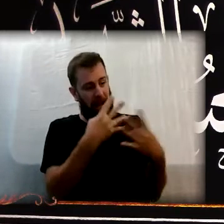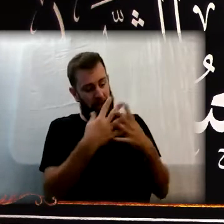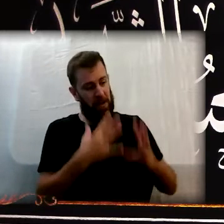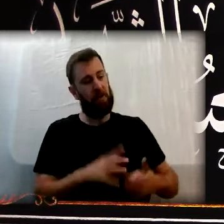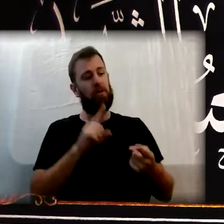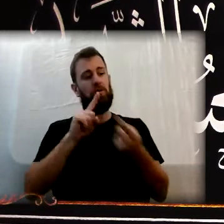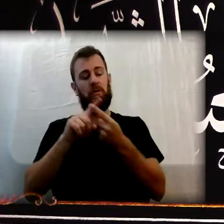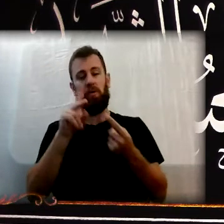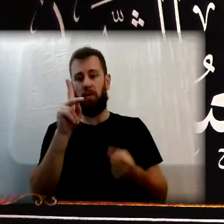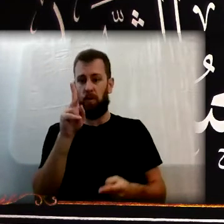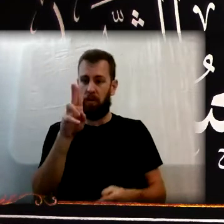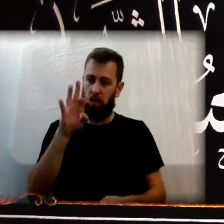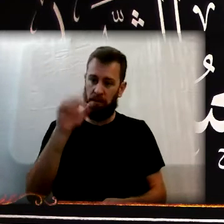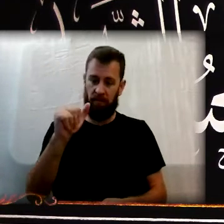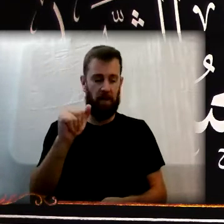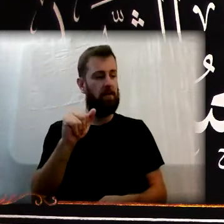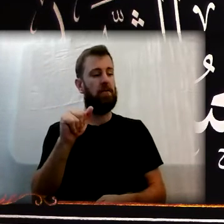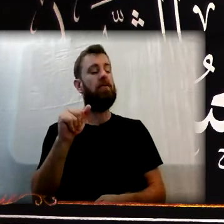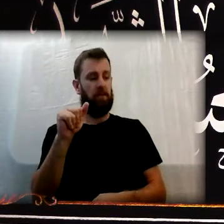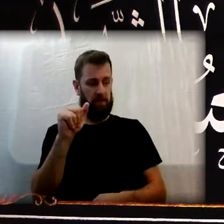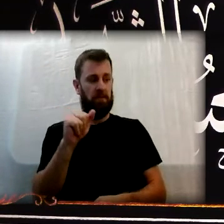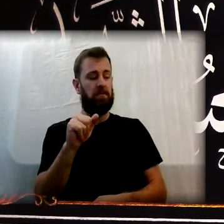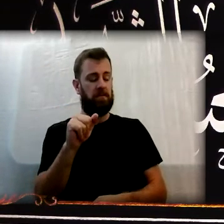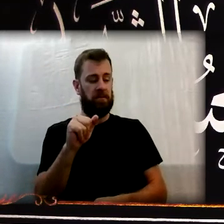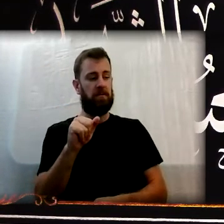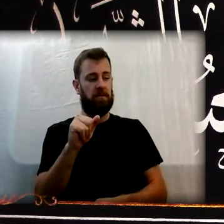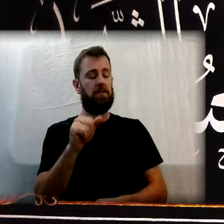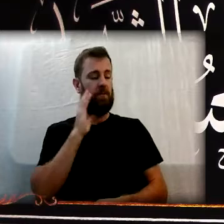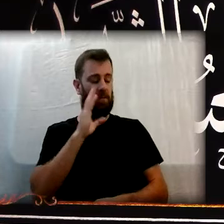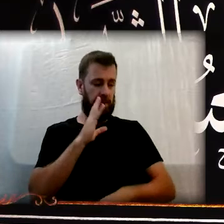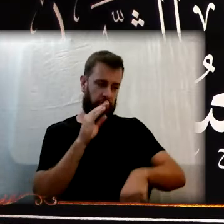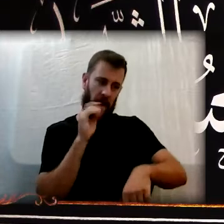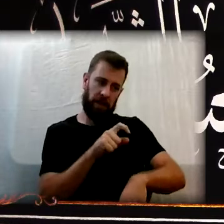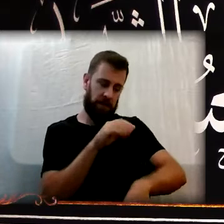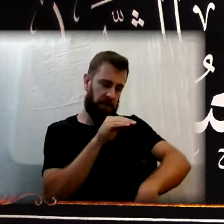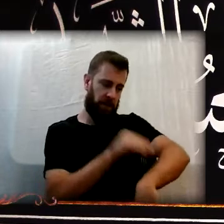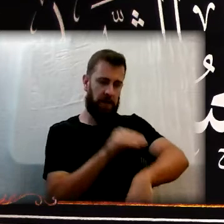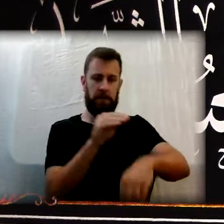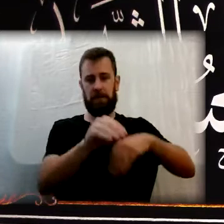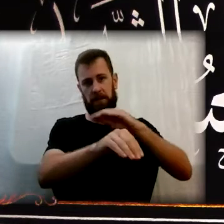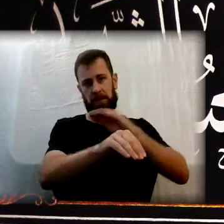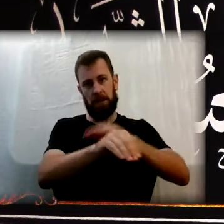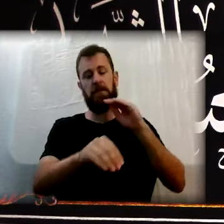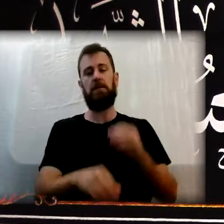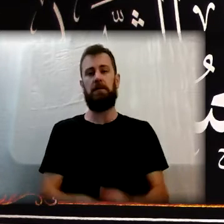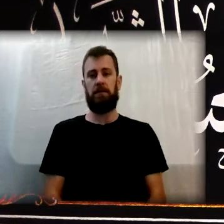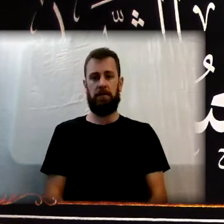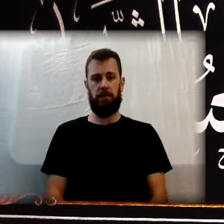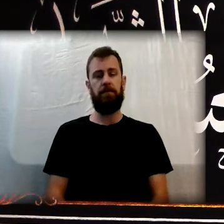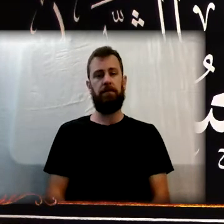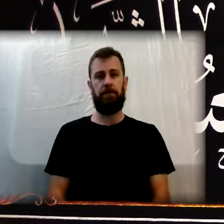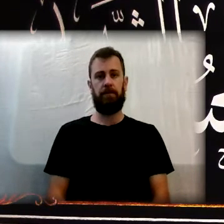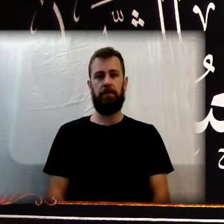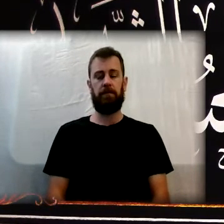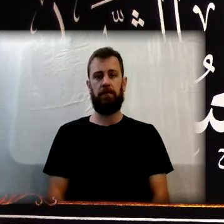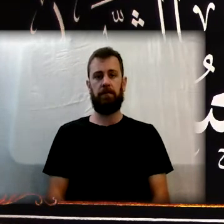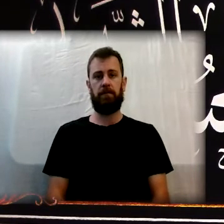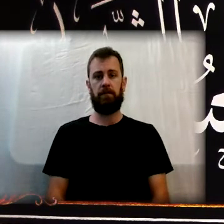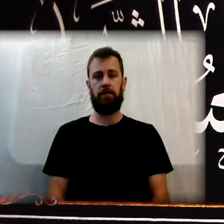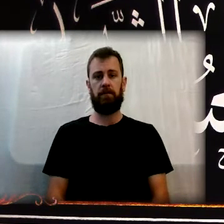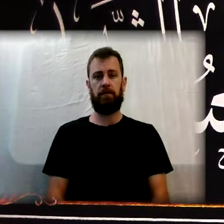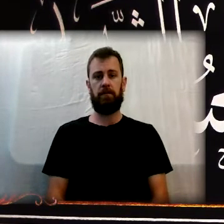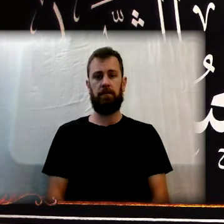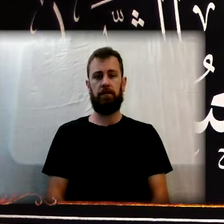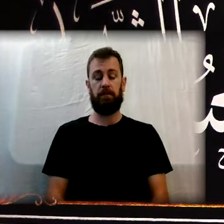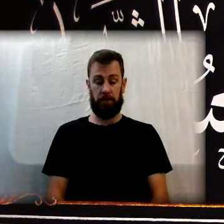to Kufa and to Sham." Ajrukum ala Allah, ajrukum ala Allah. It